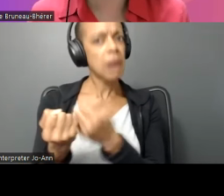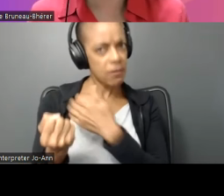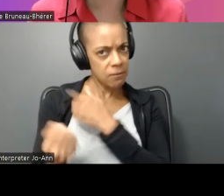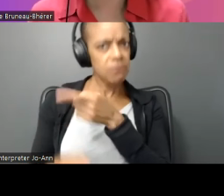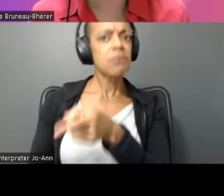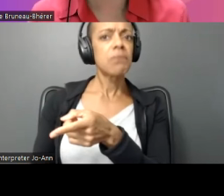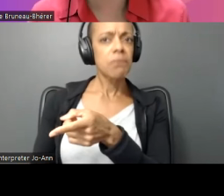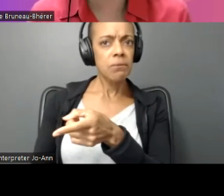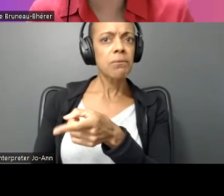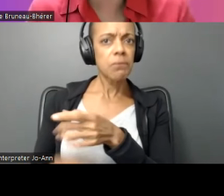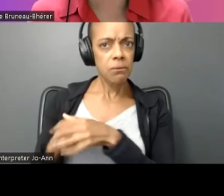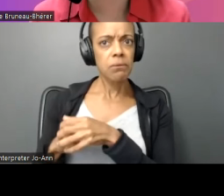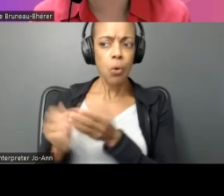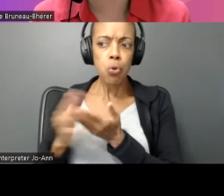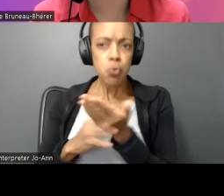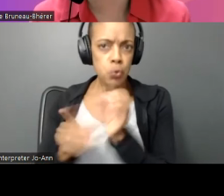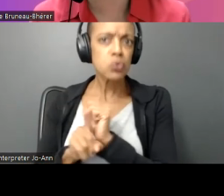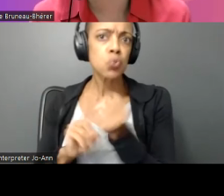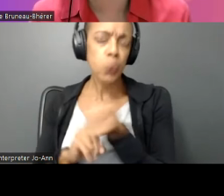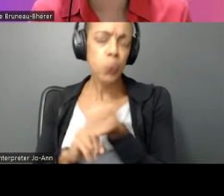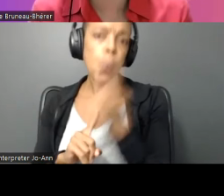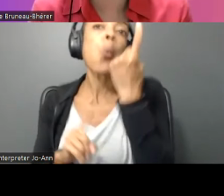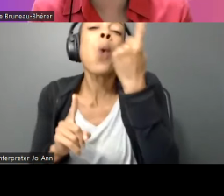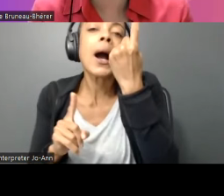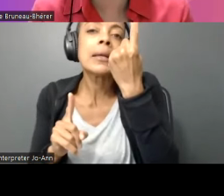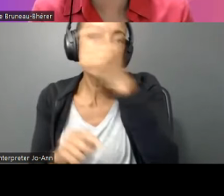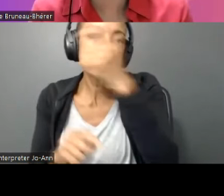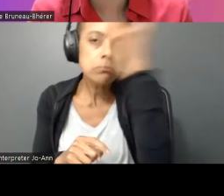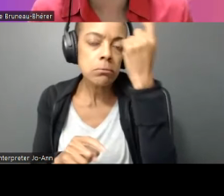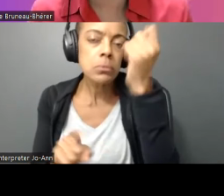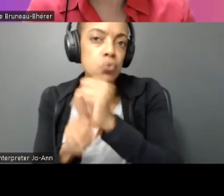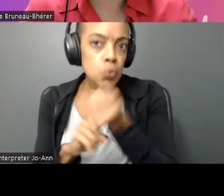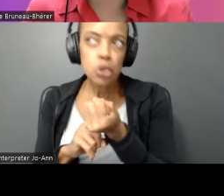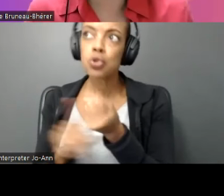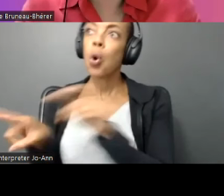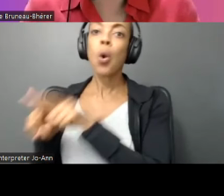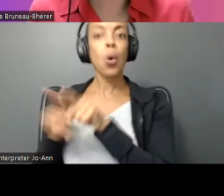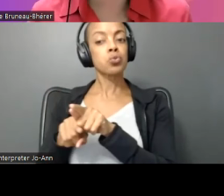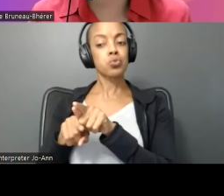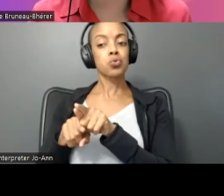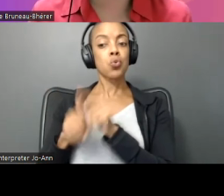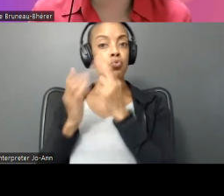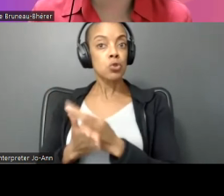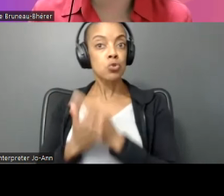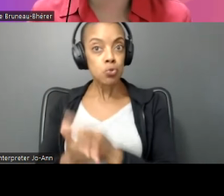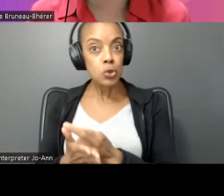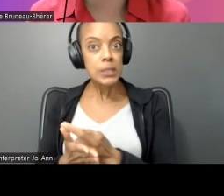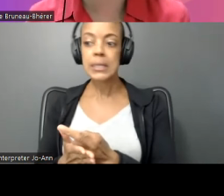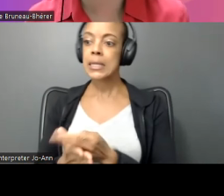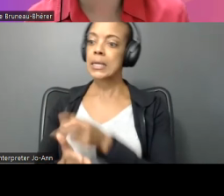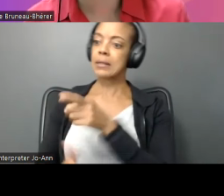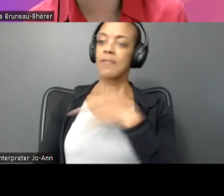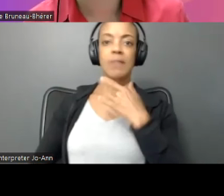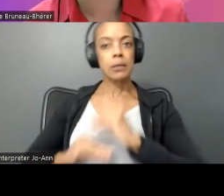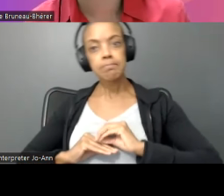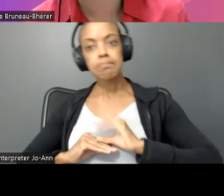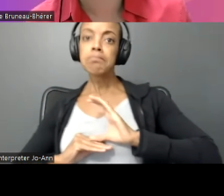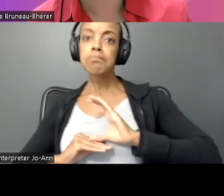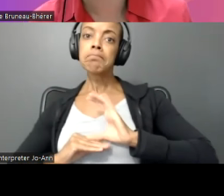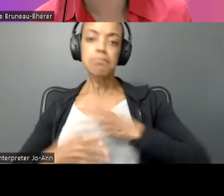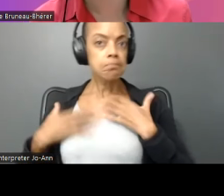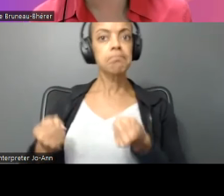this situation. There will also be internal resources. For example, he'll have a better self-esteem, better capacities,